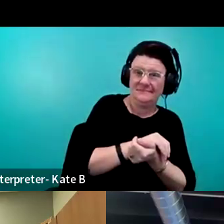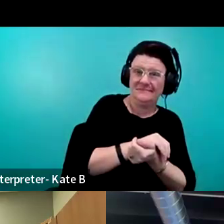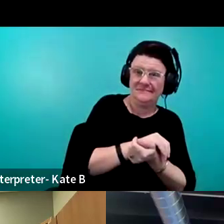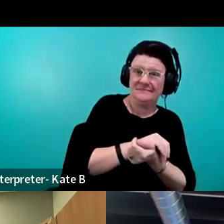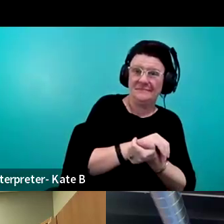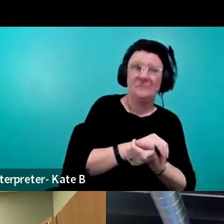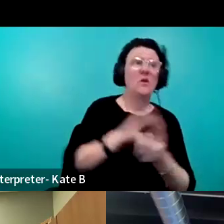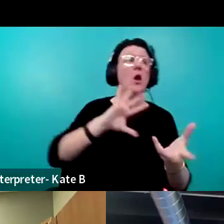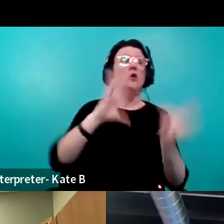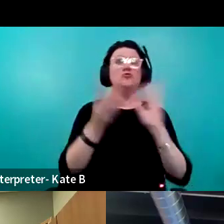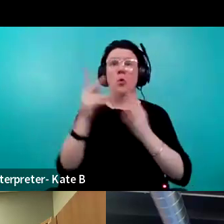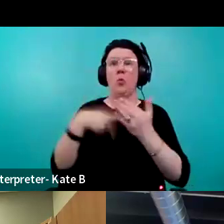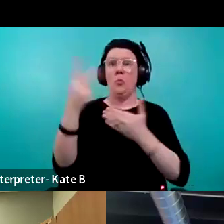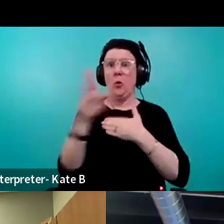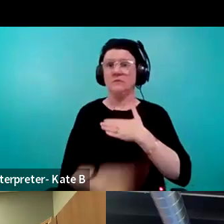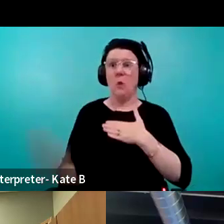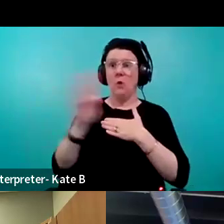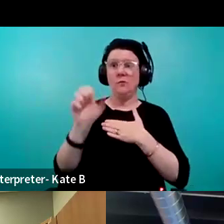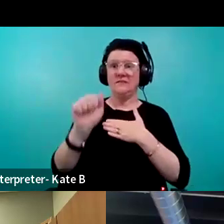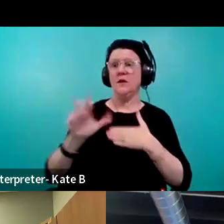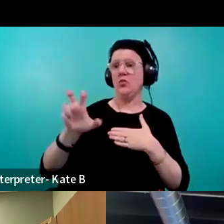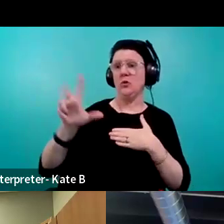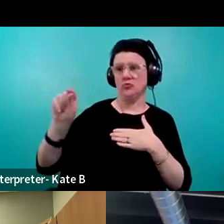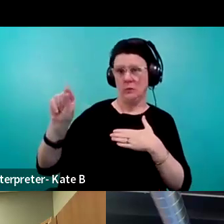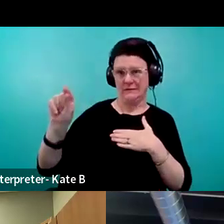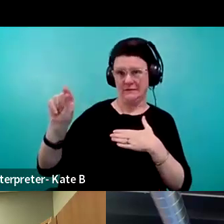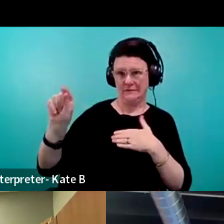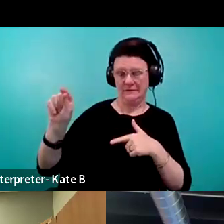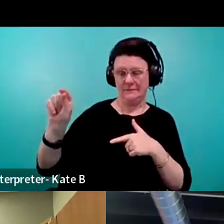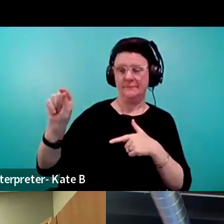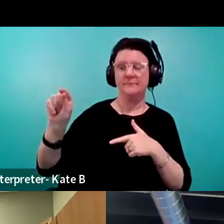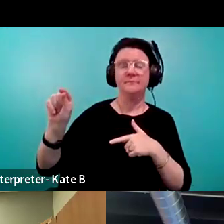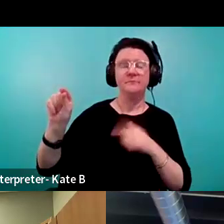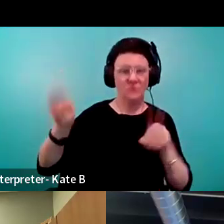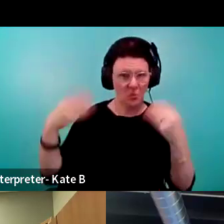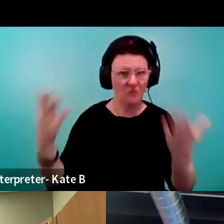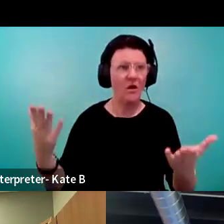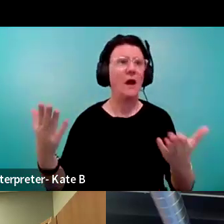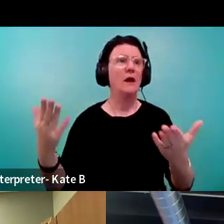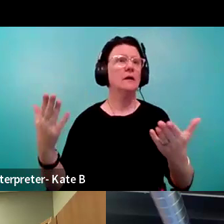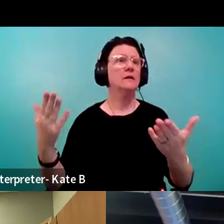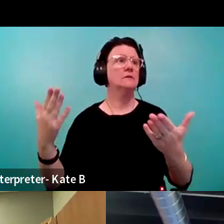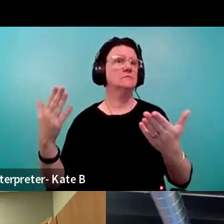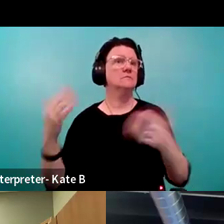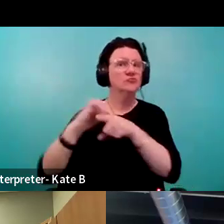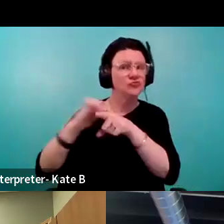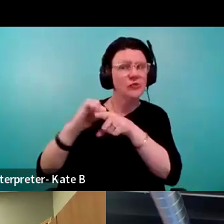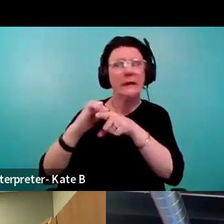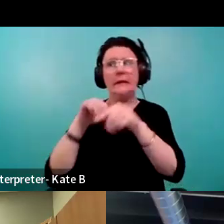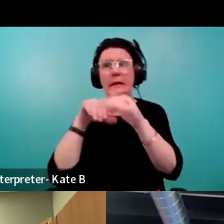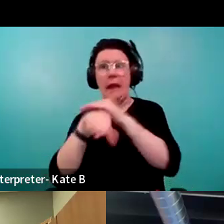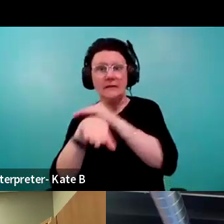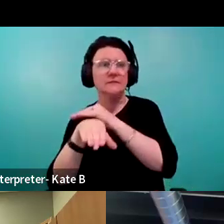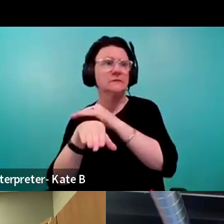320 programs across our country that provide and do what we try to do here